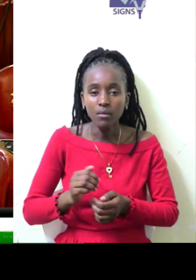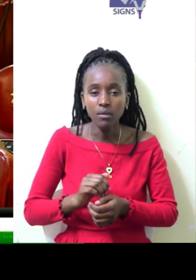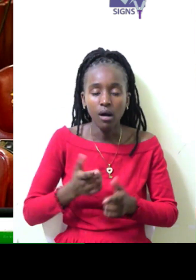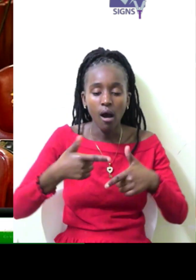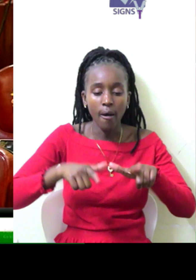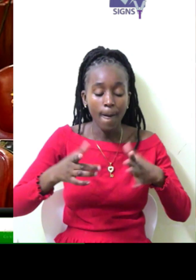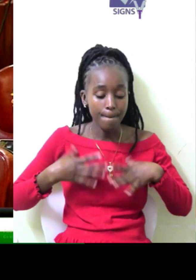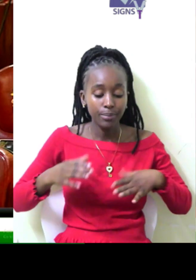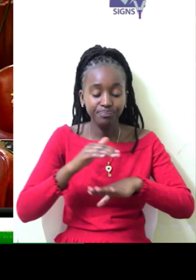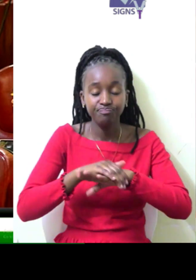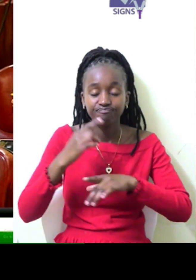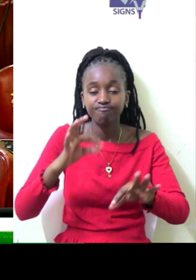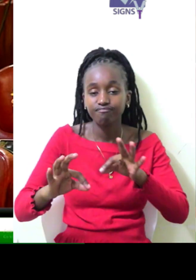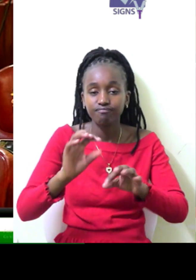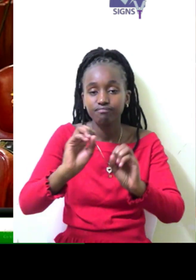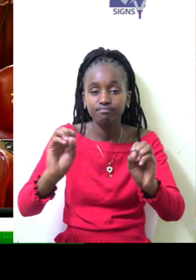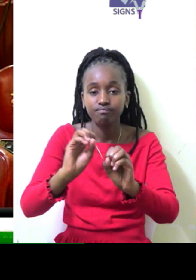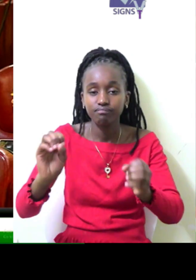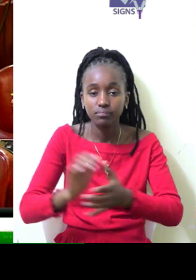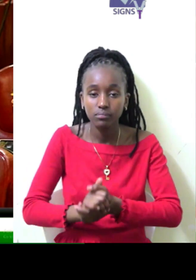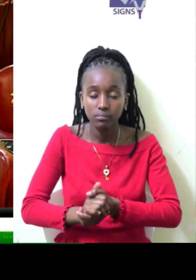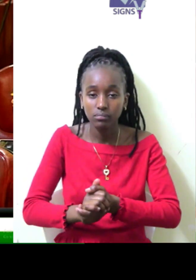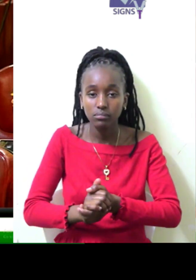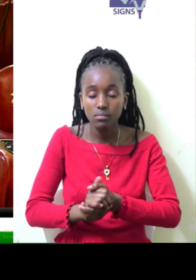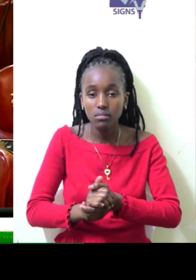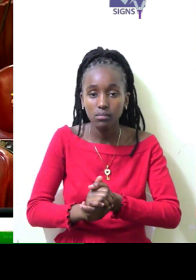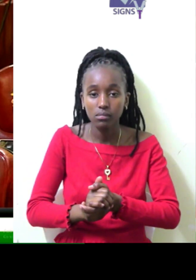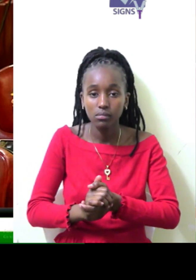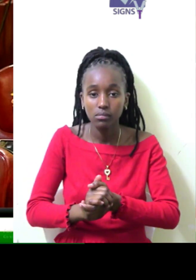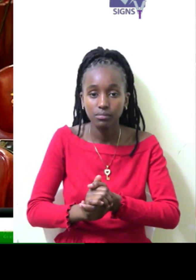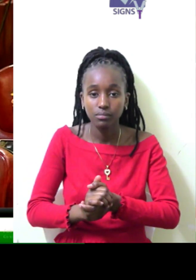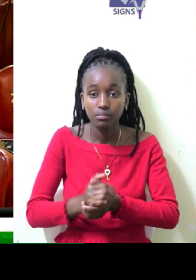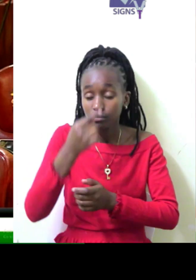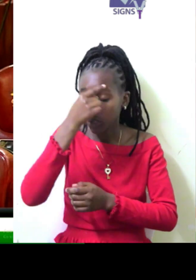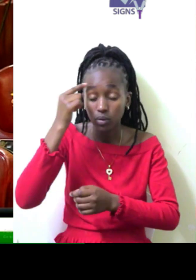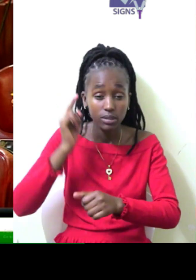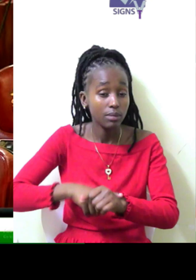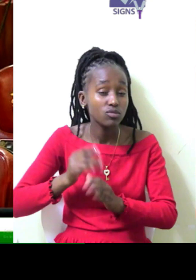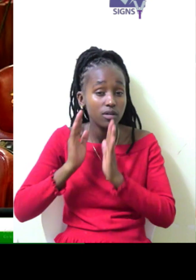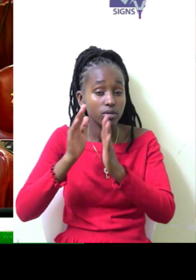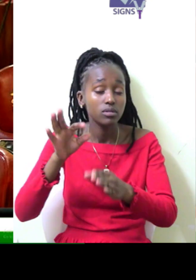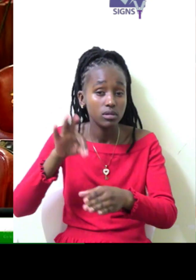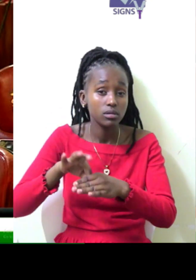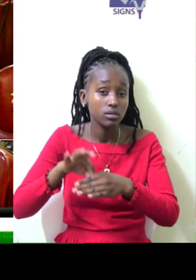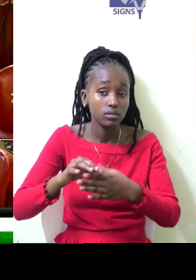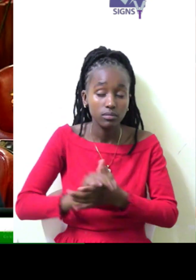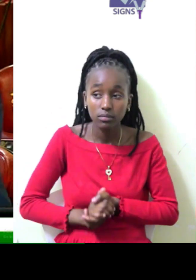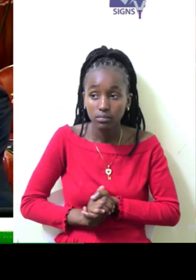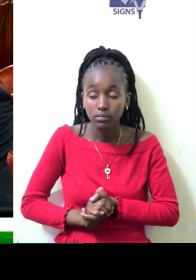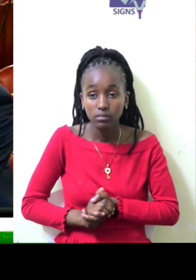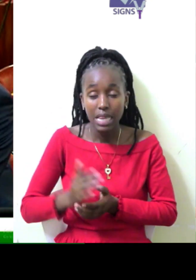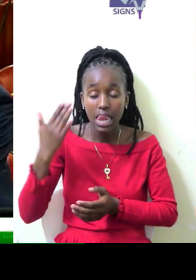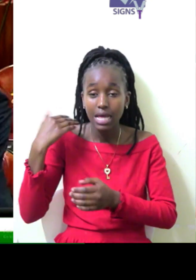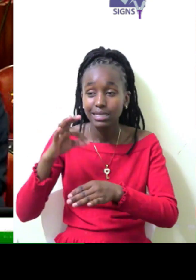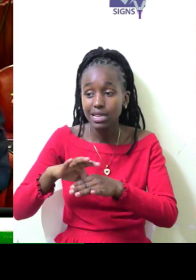justice. Honorable members, particularly approaching elections, particularly approaching elections. Even in the last